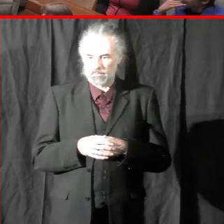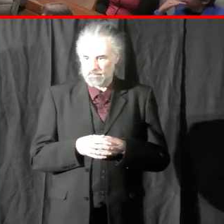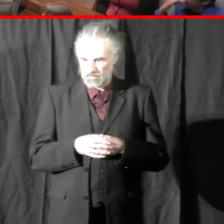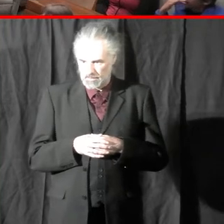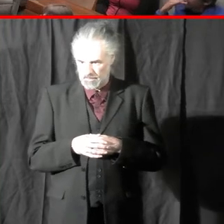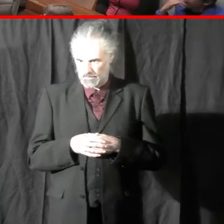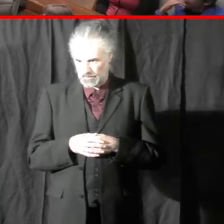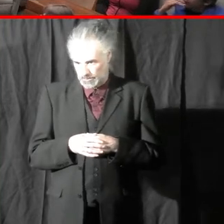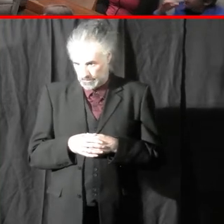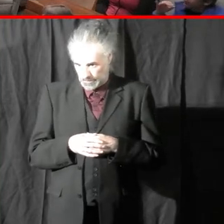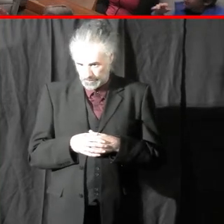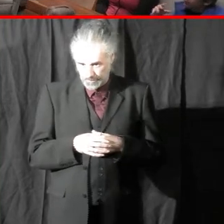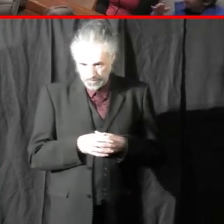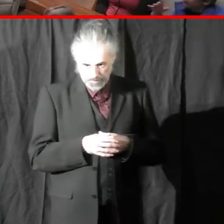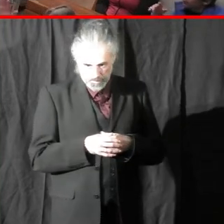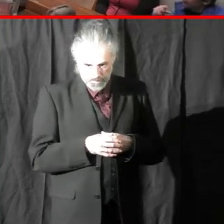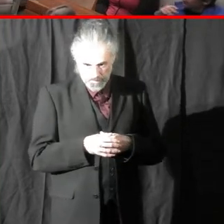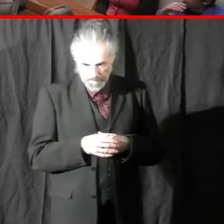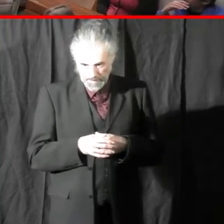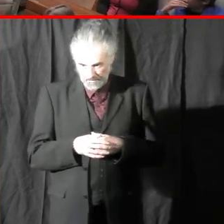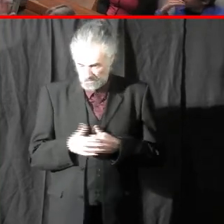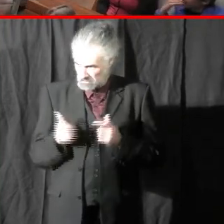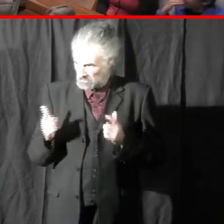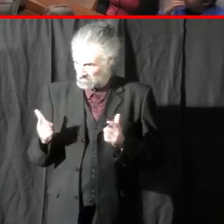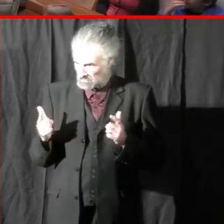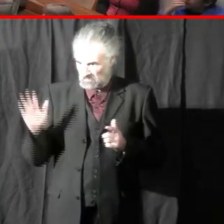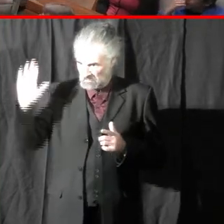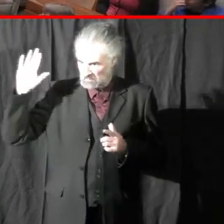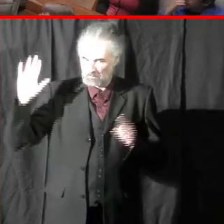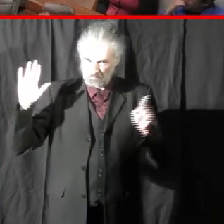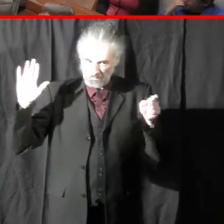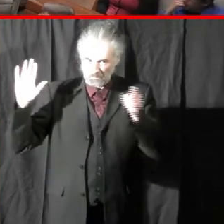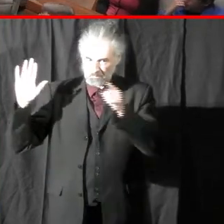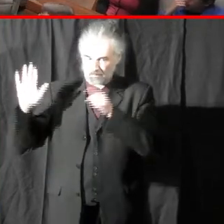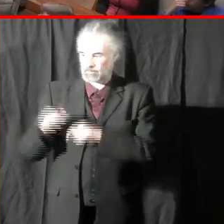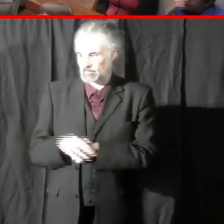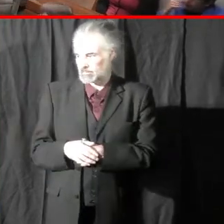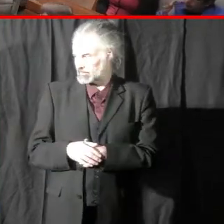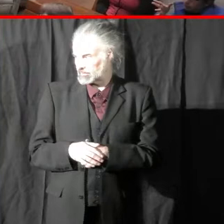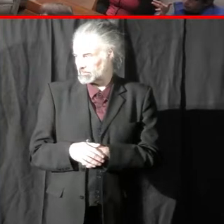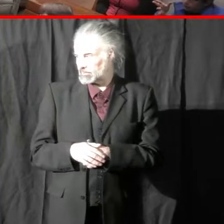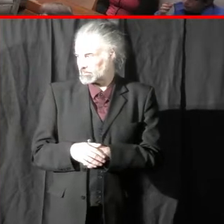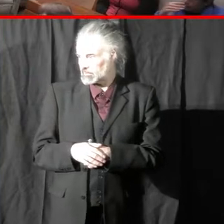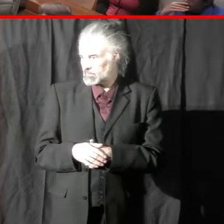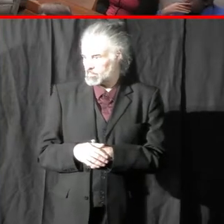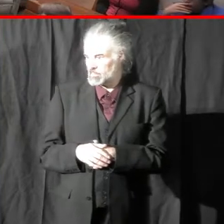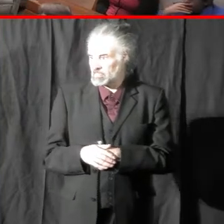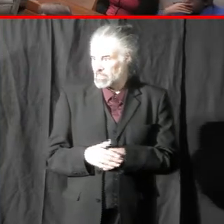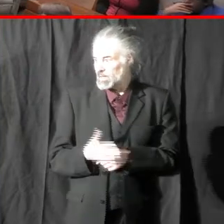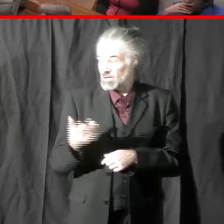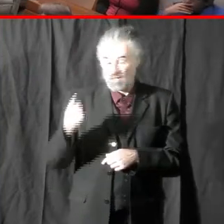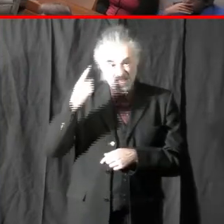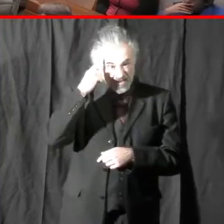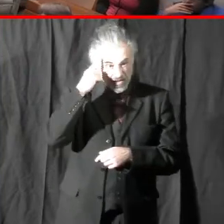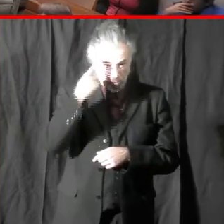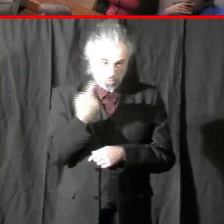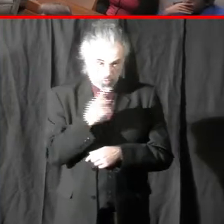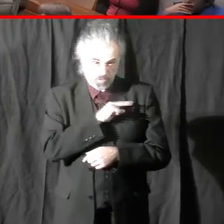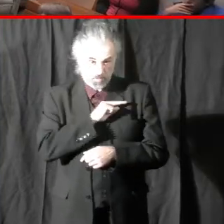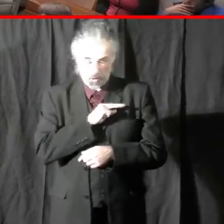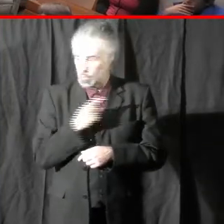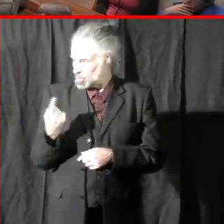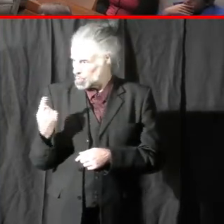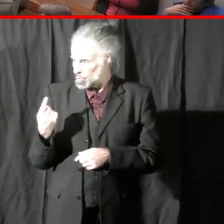Oh, there's a little bit of this. Anybody else think somebody else is